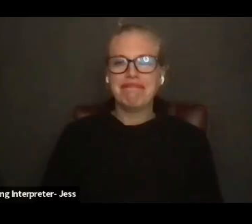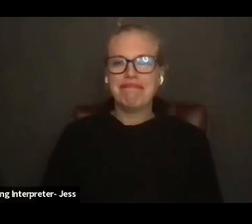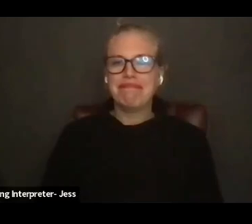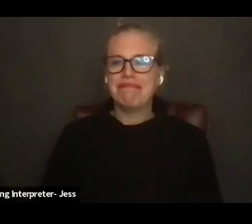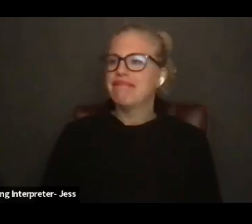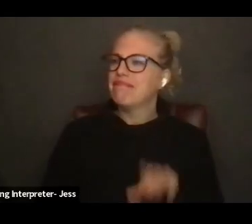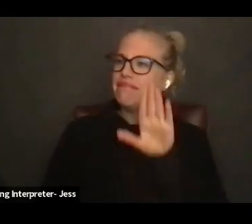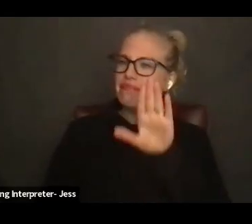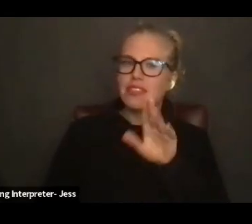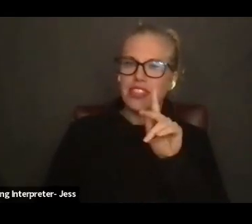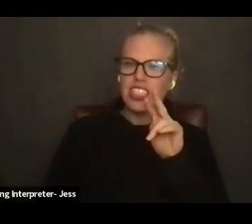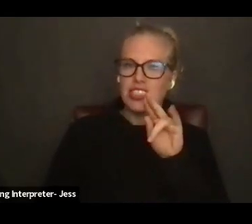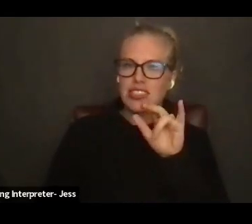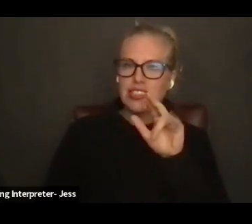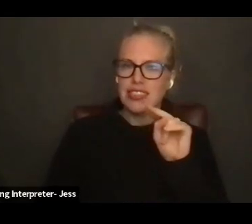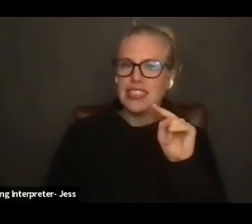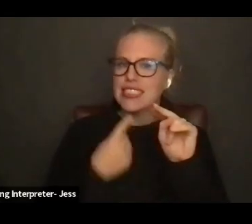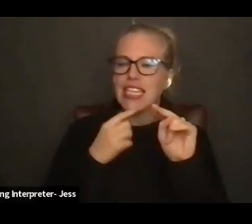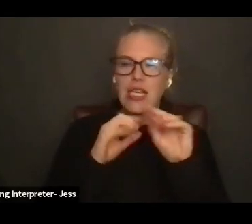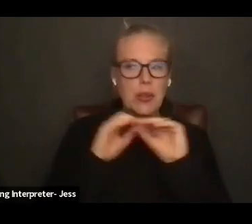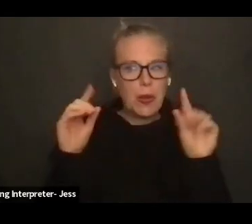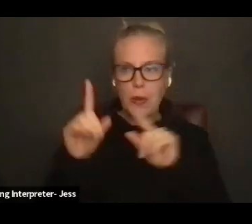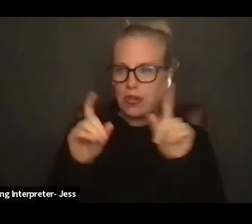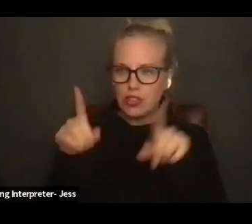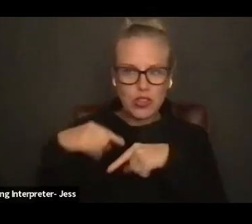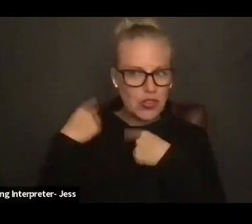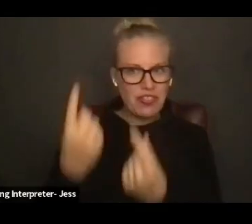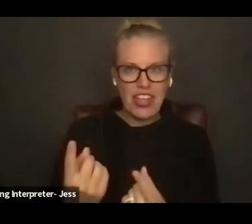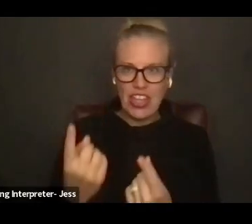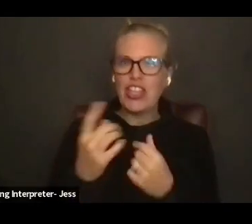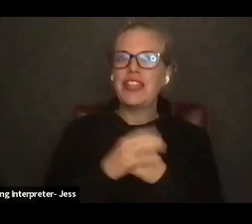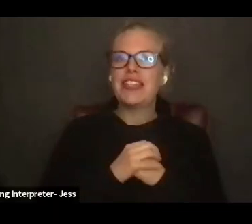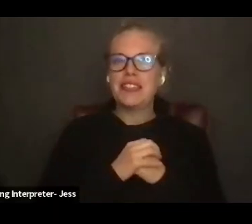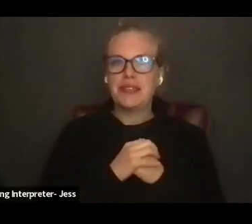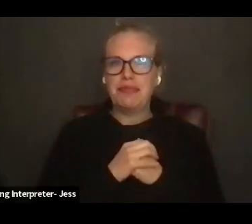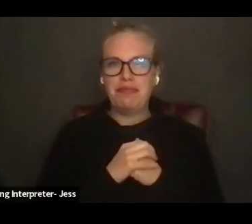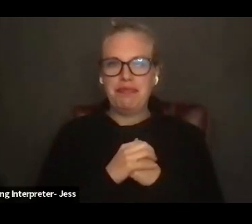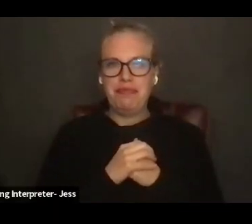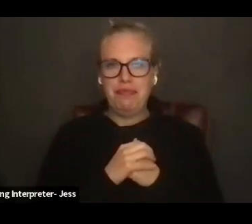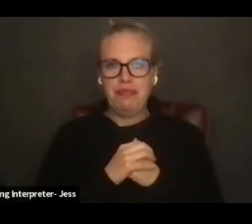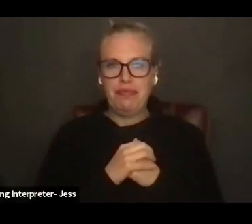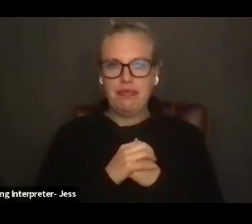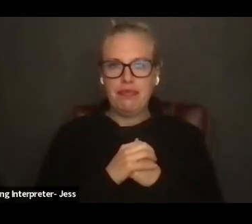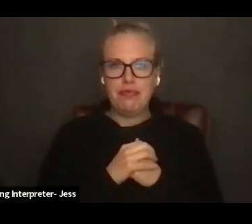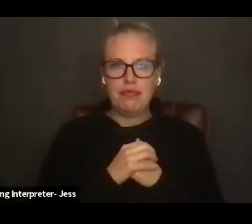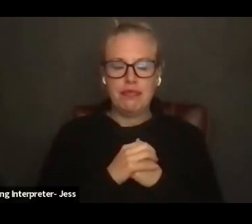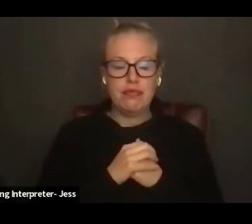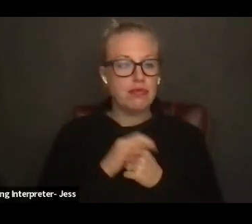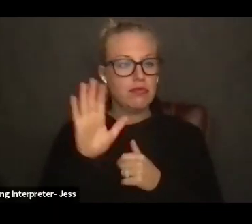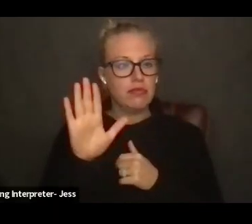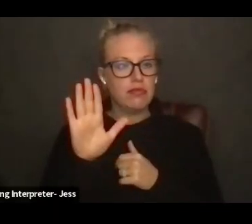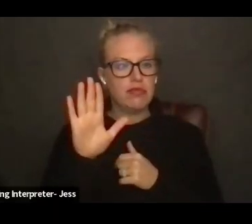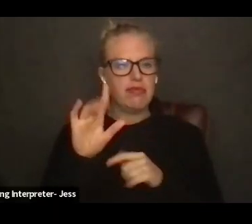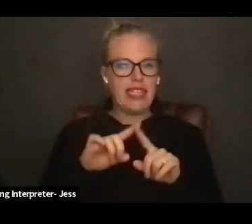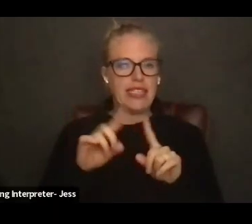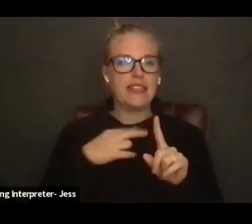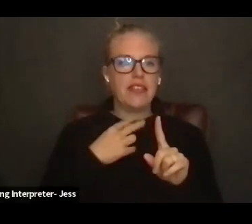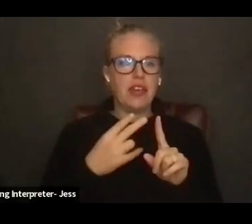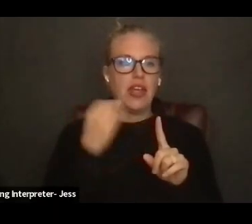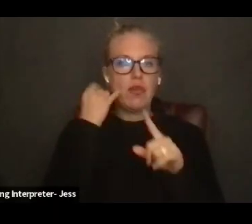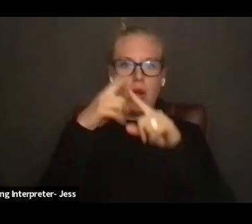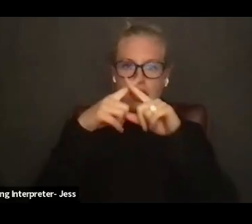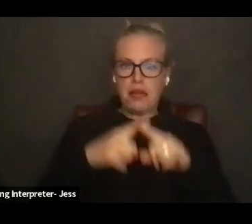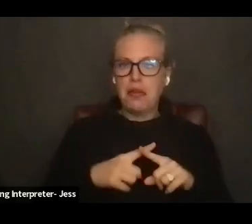Very good. I don't see any questions so far. And if anybody wants to come off mute and ask